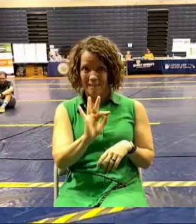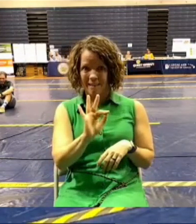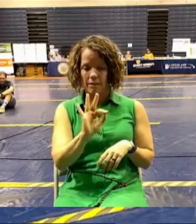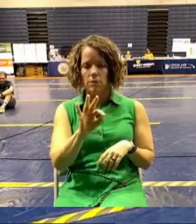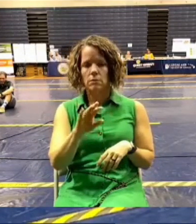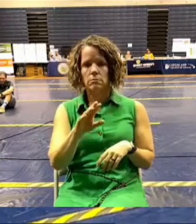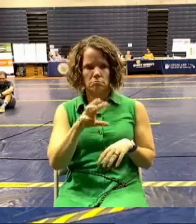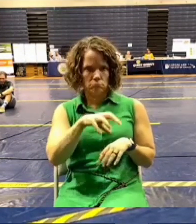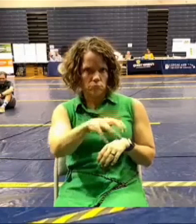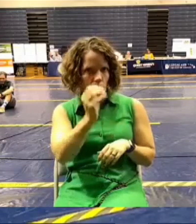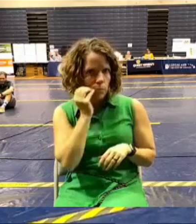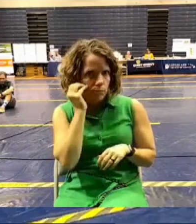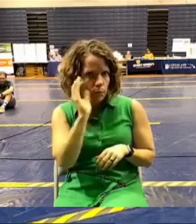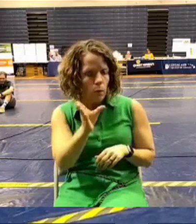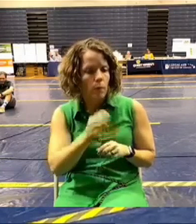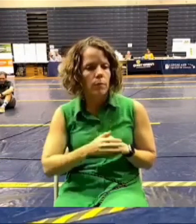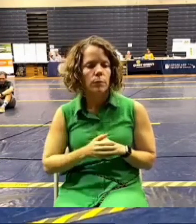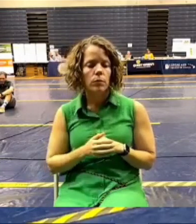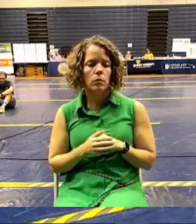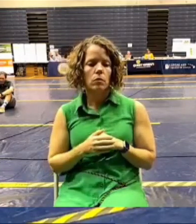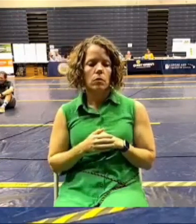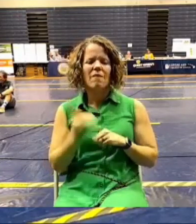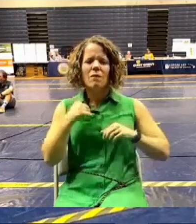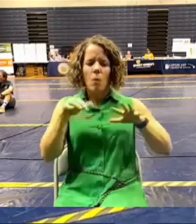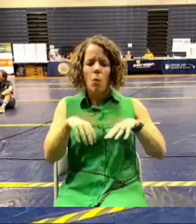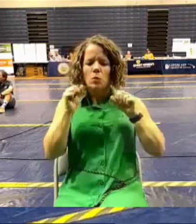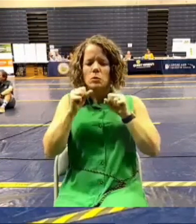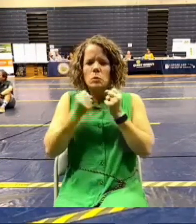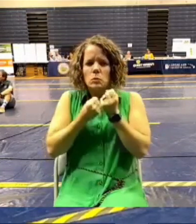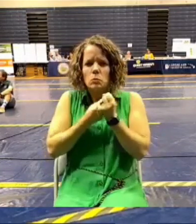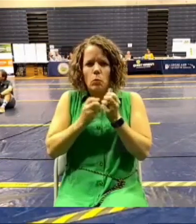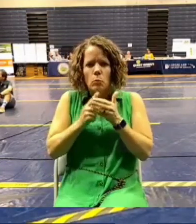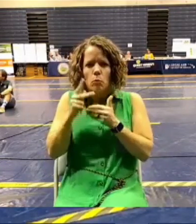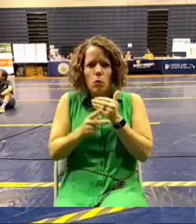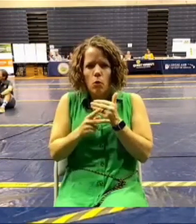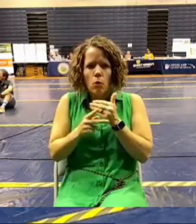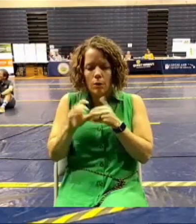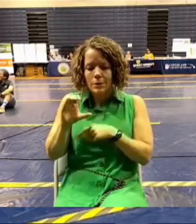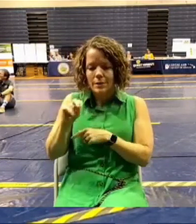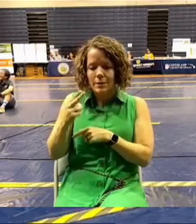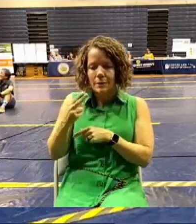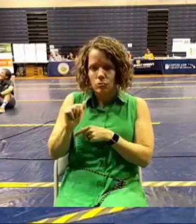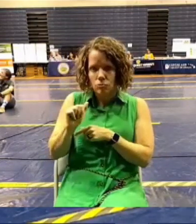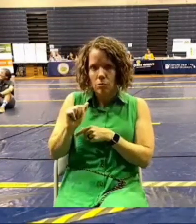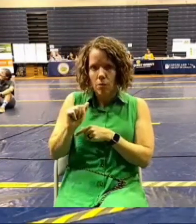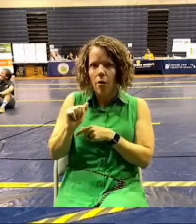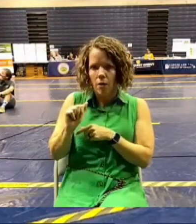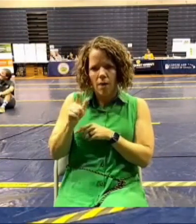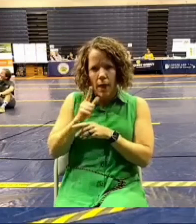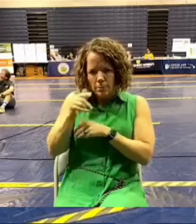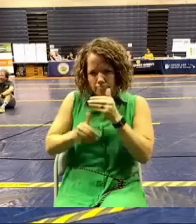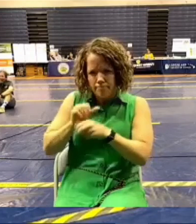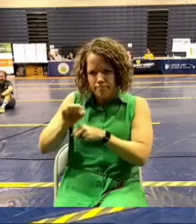Post Housing Support Program in progress, CNHA, 416.